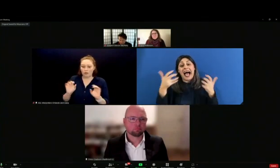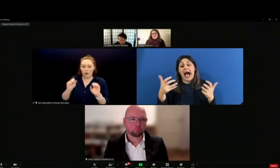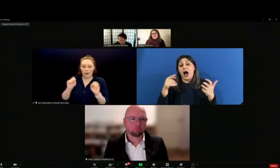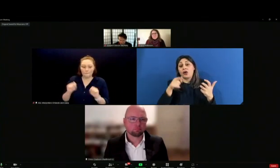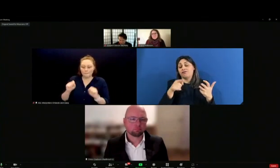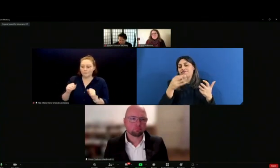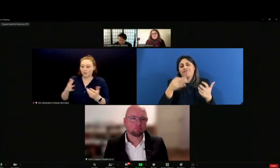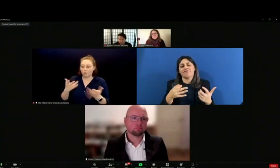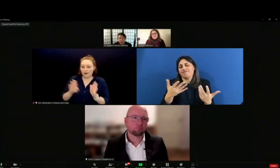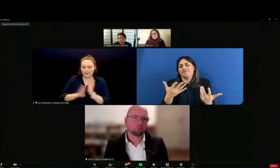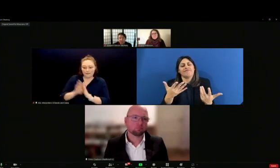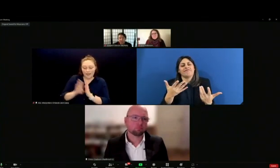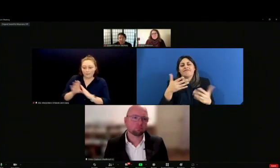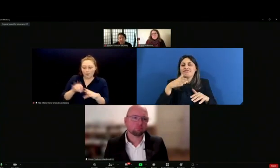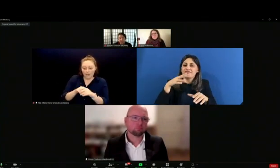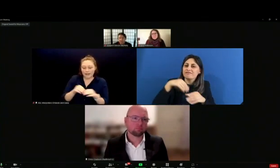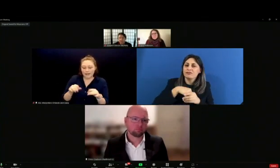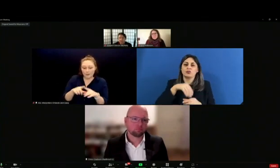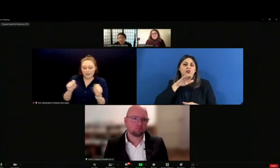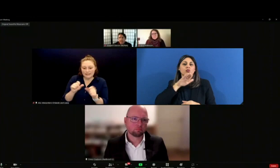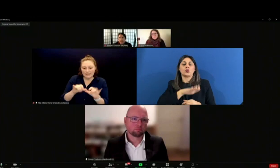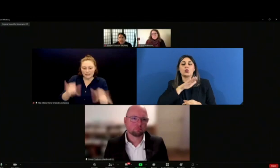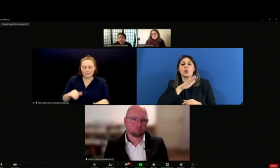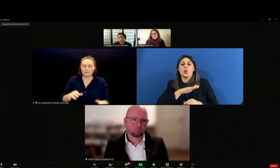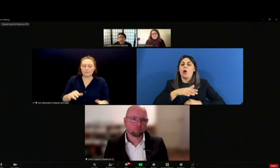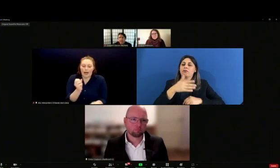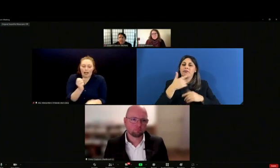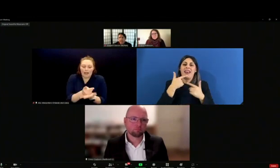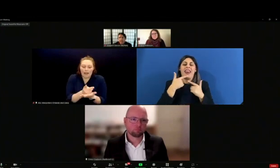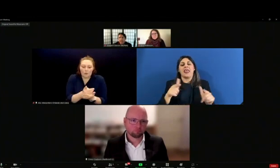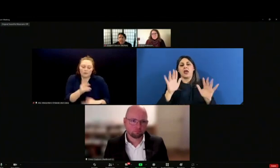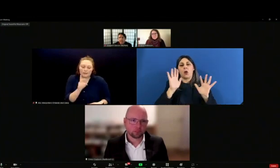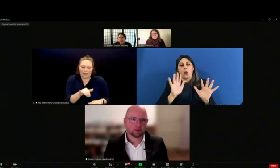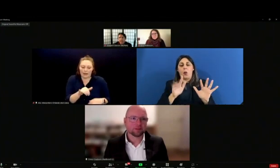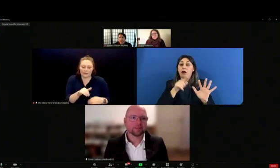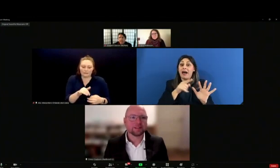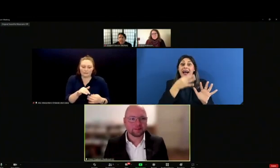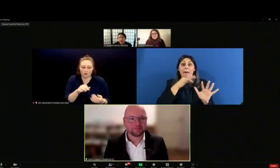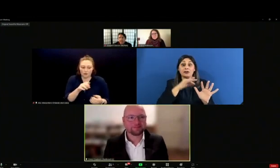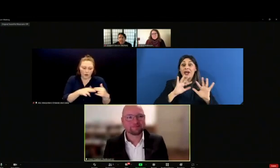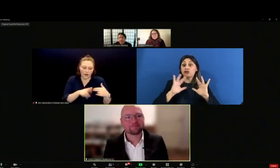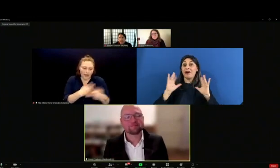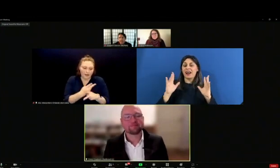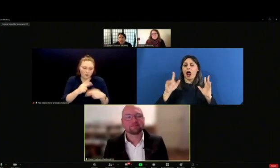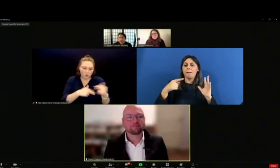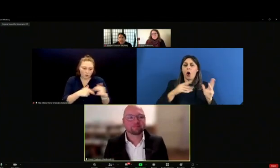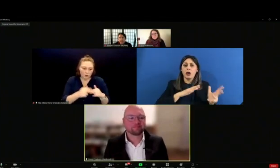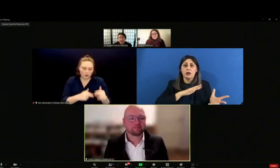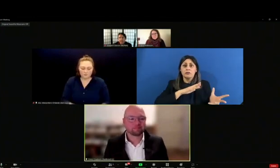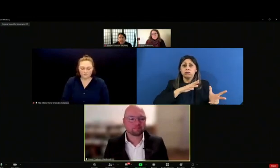a linguistic system to allow these complex simultaneous constructions. Okay, thank you. Thank